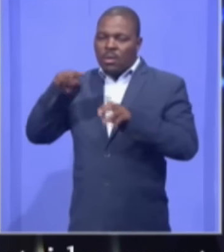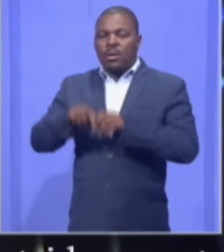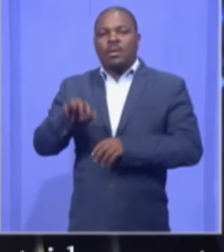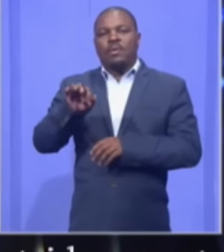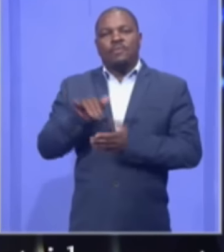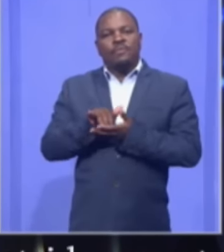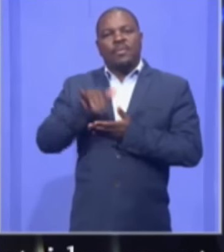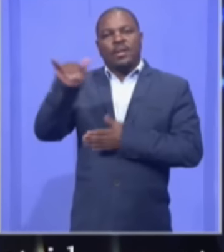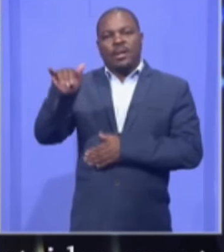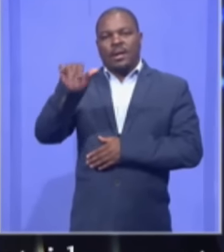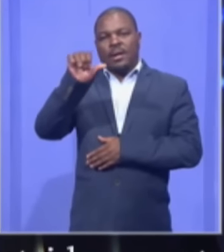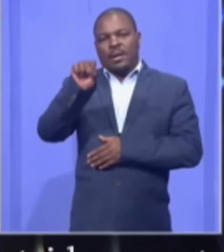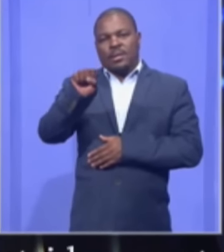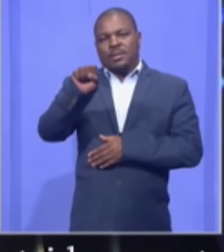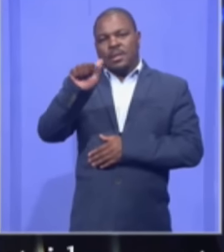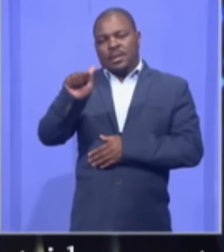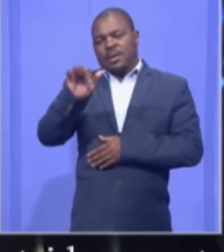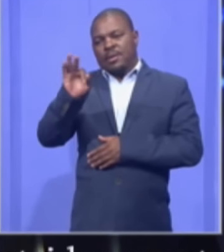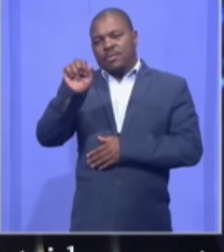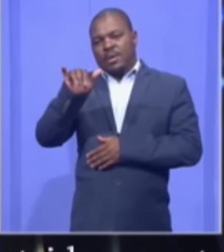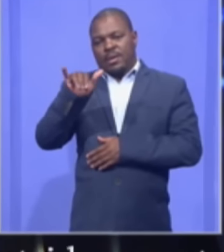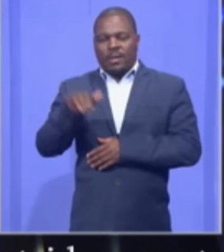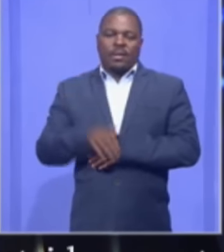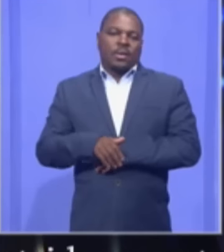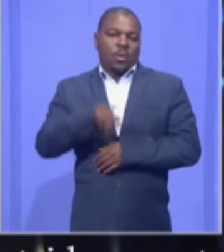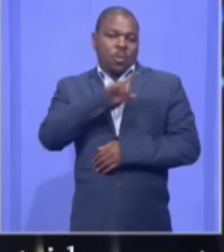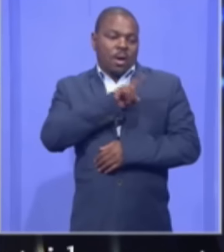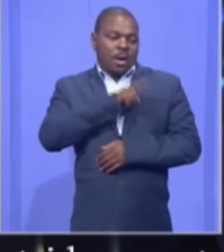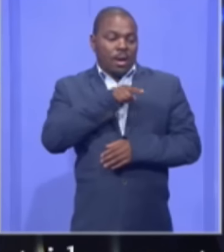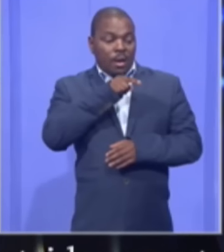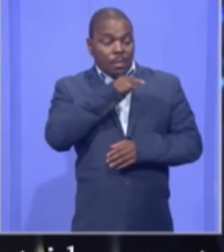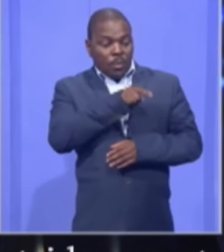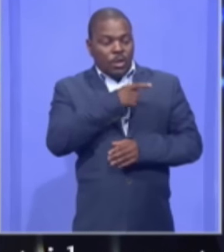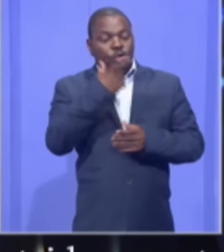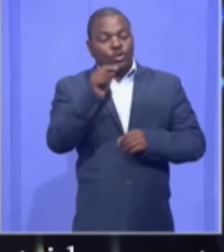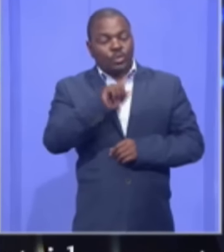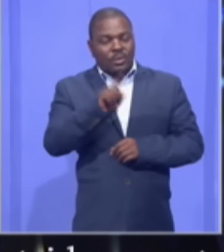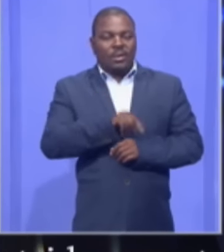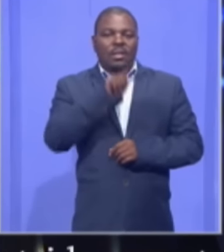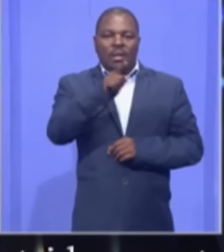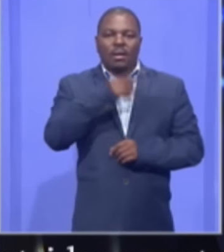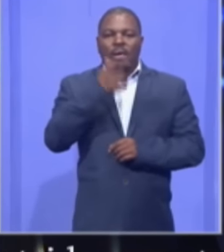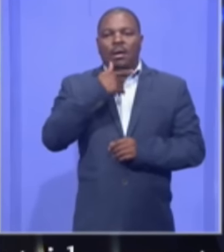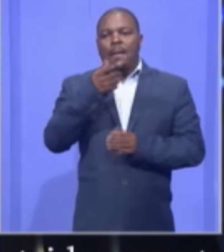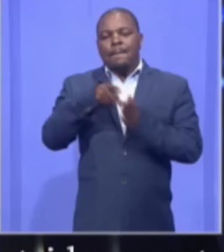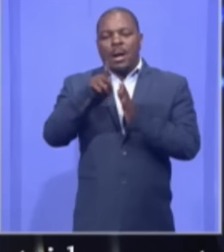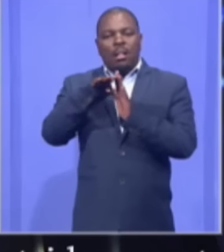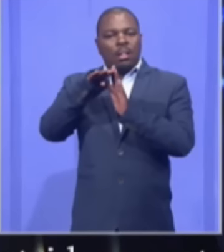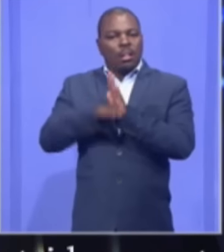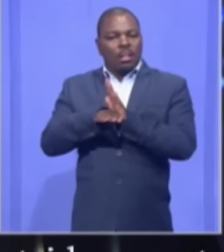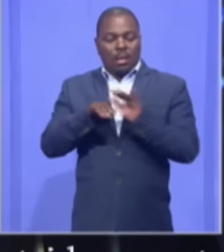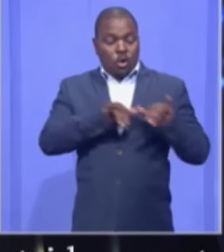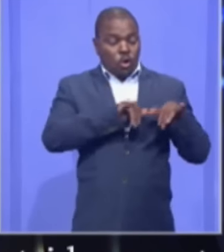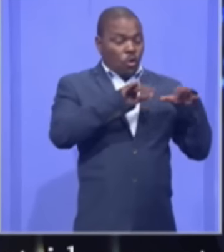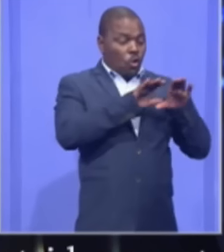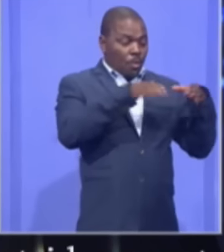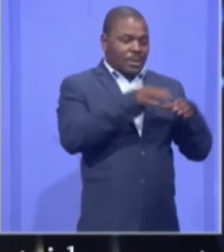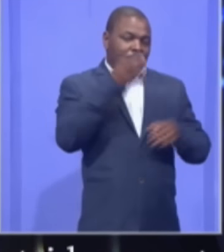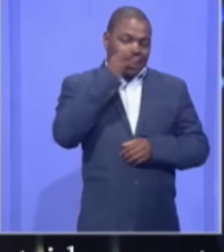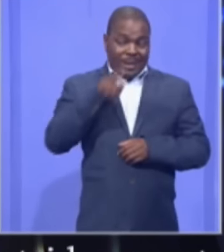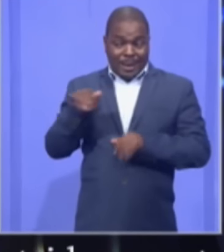Fly Fair wa ho fokotsa ditjeho tsa maeto. Komishini e re sena ke ho latela ditlaleo tsa hore